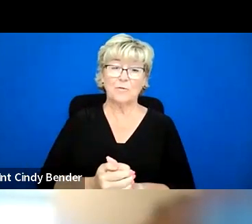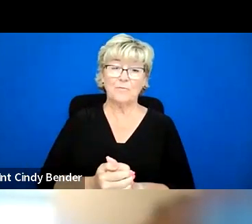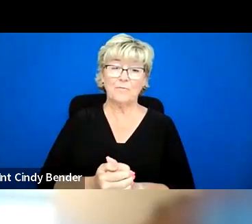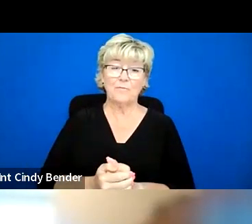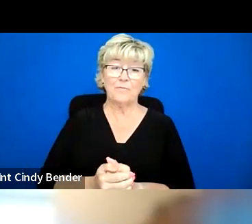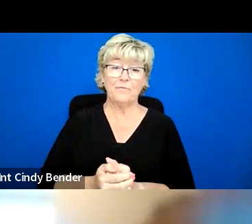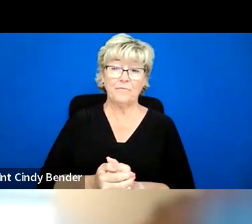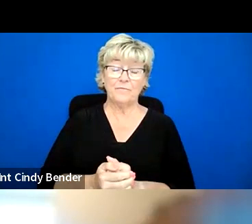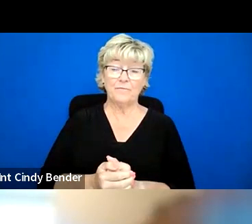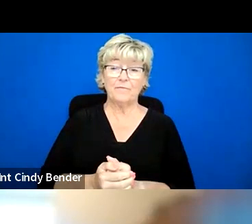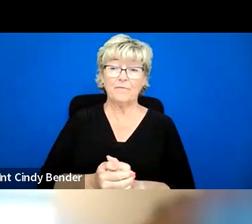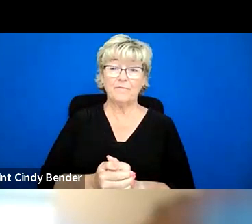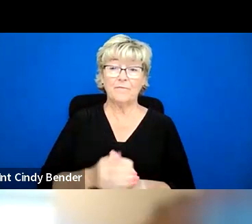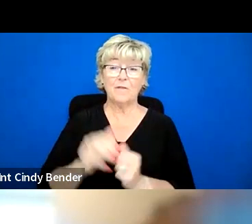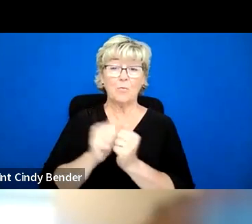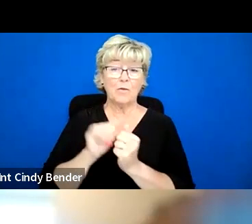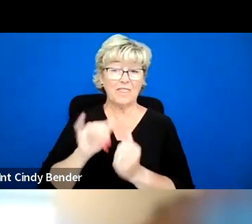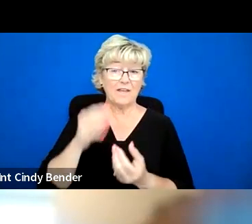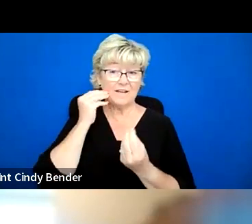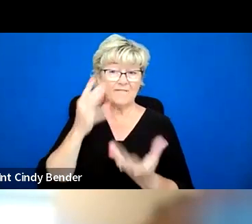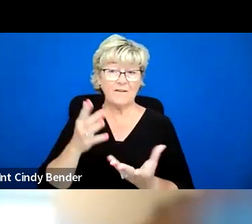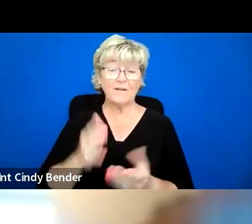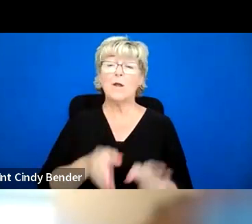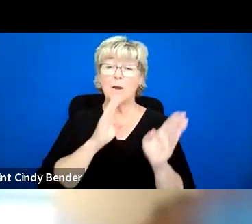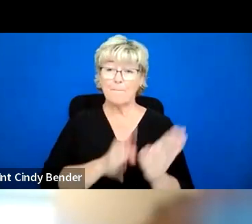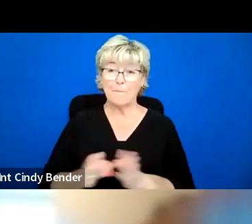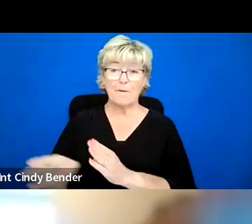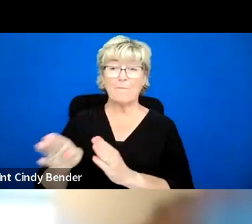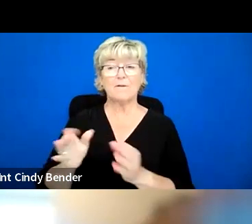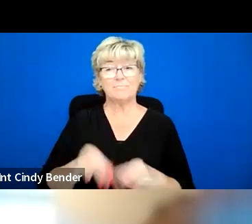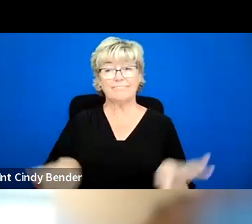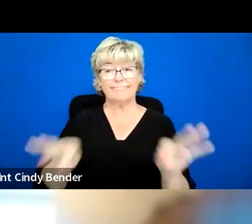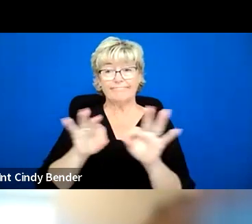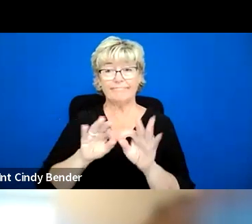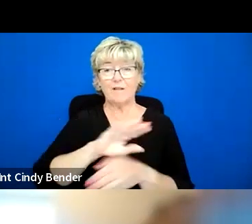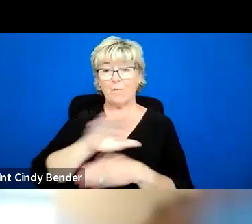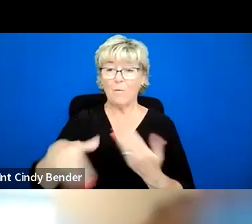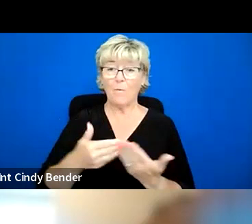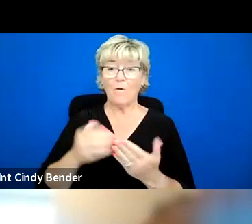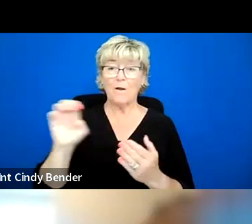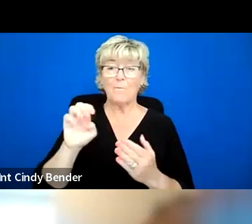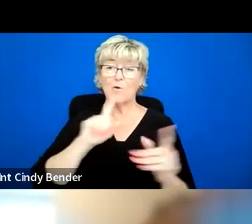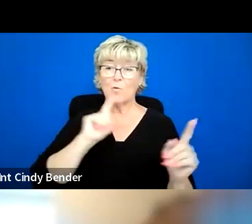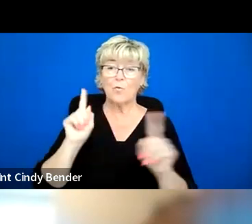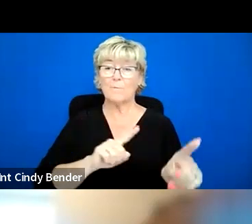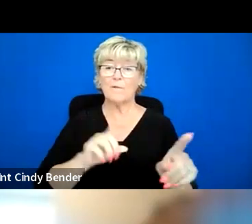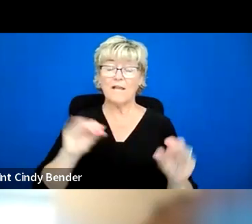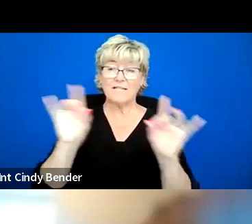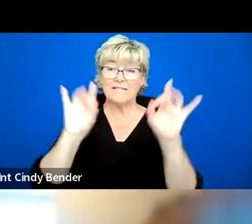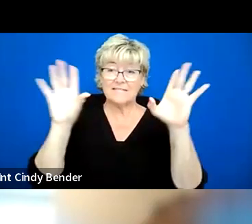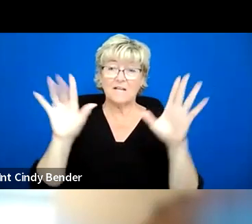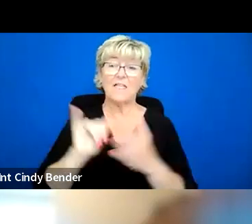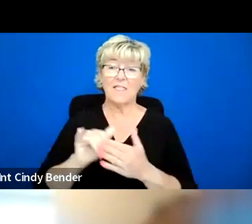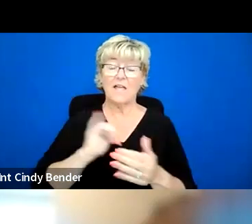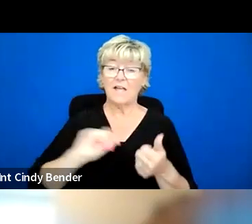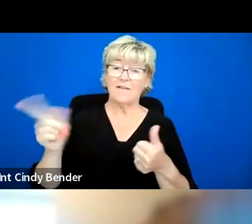So with that said, preparedness is key in all of our emergency response and disasters. So that's what I would